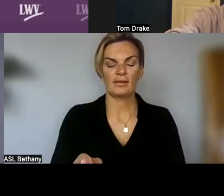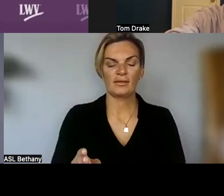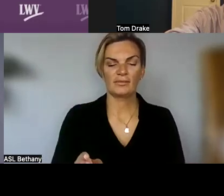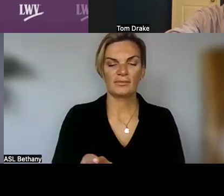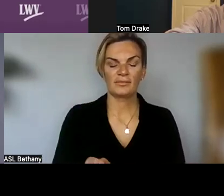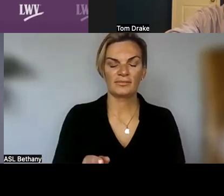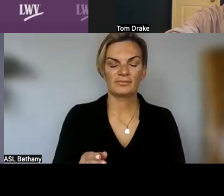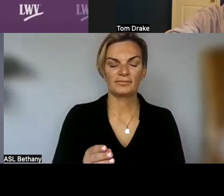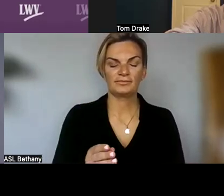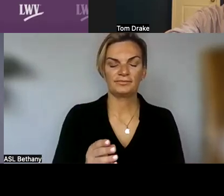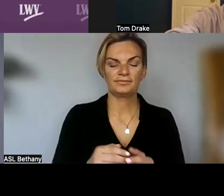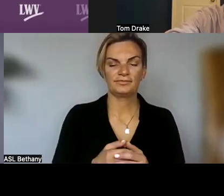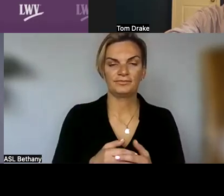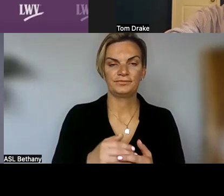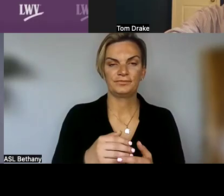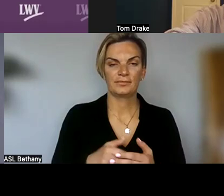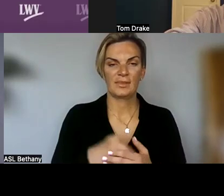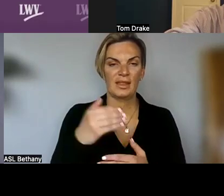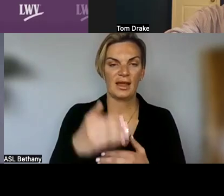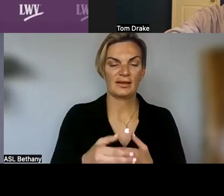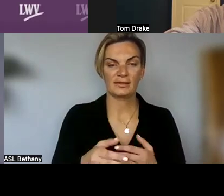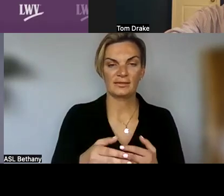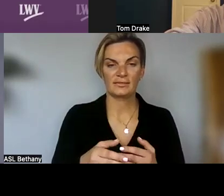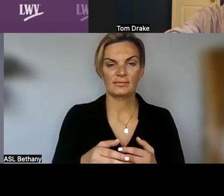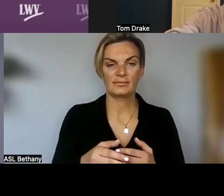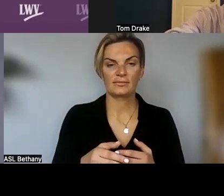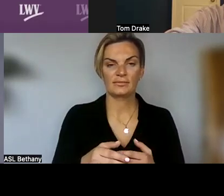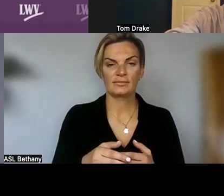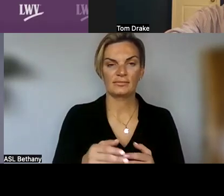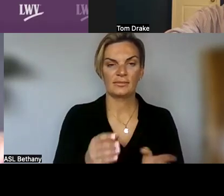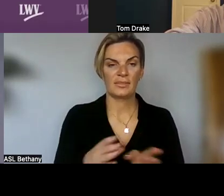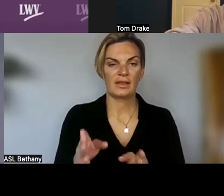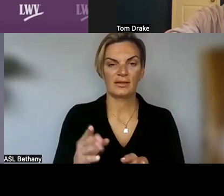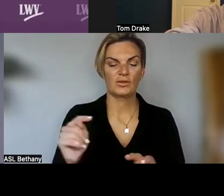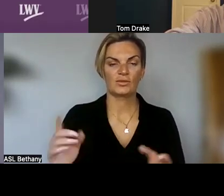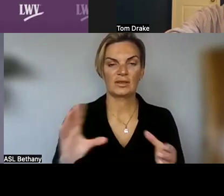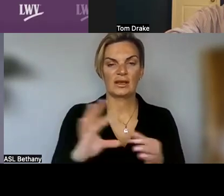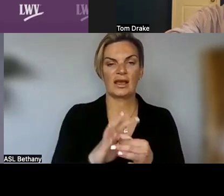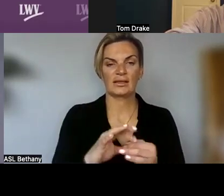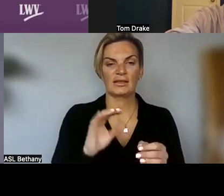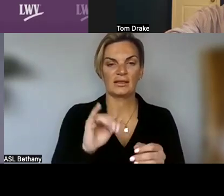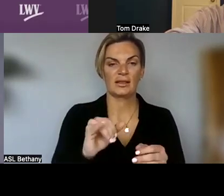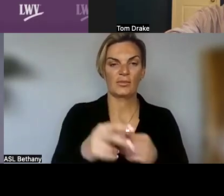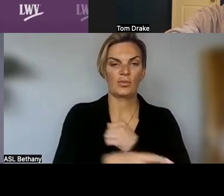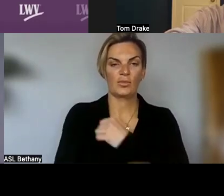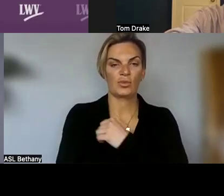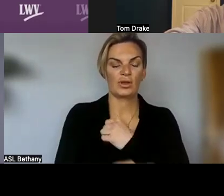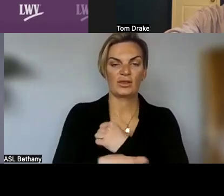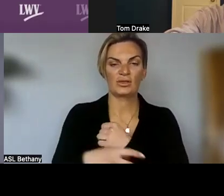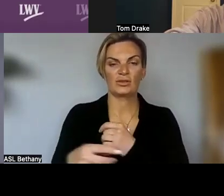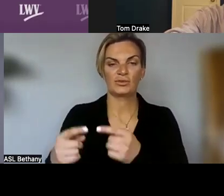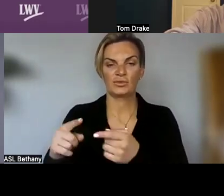that project is actually to connect the bridge back to the bike lanes on Farragut Avenue